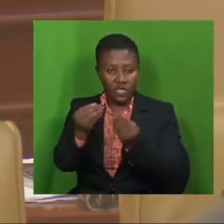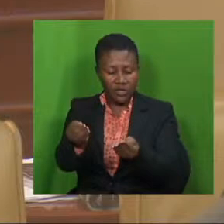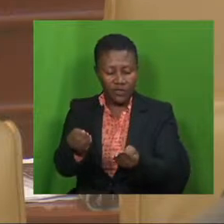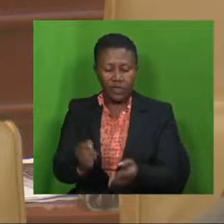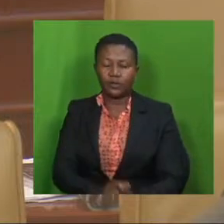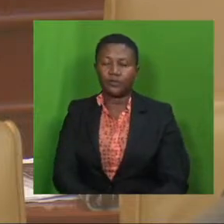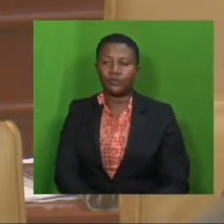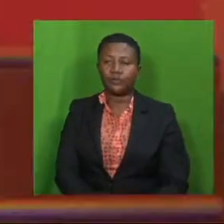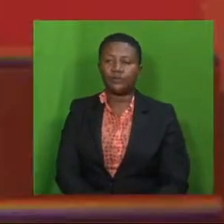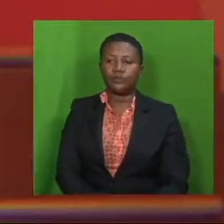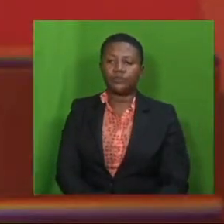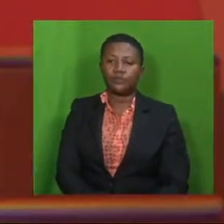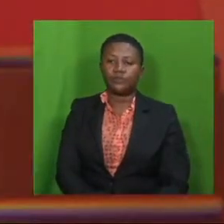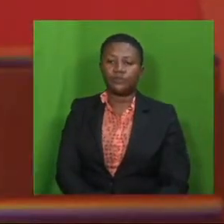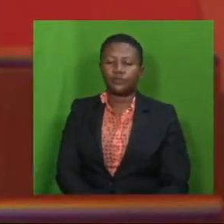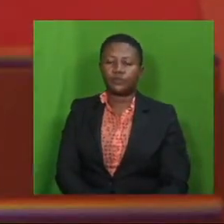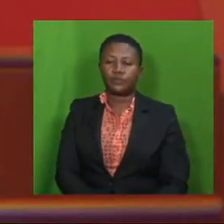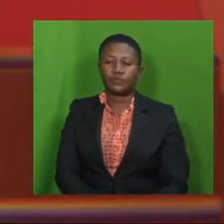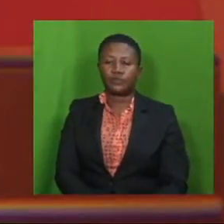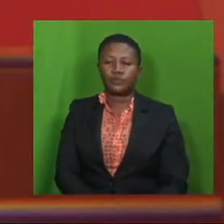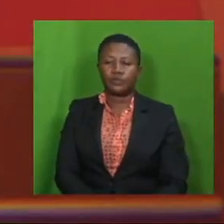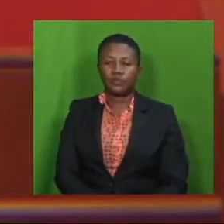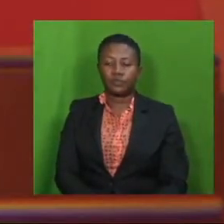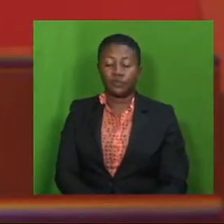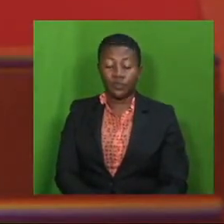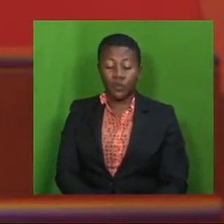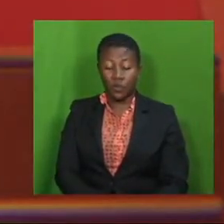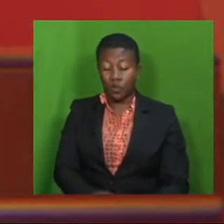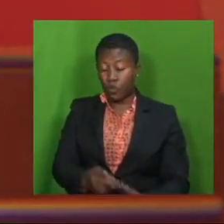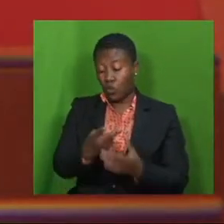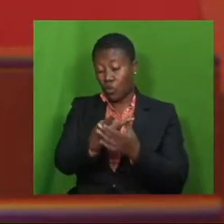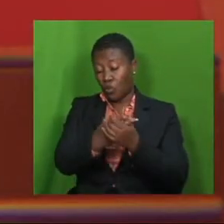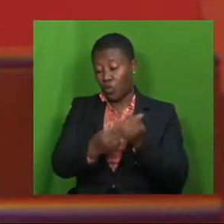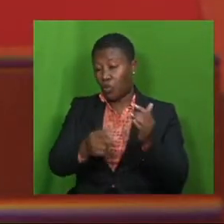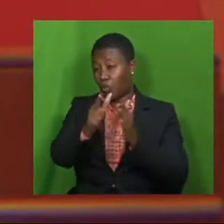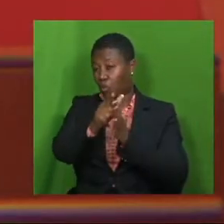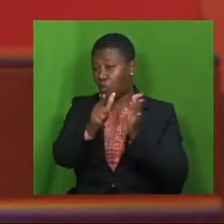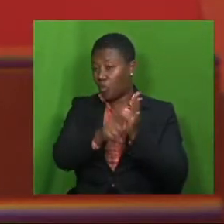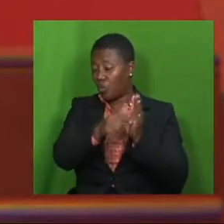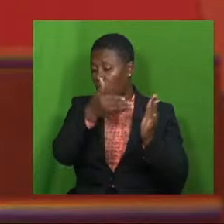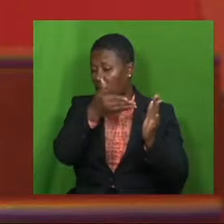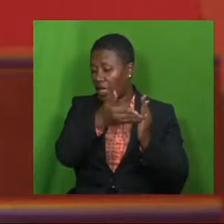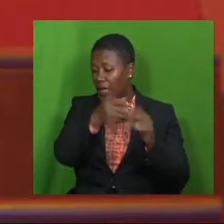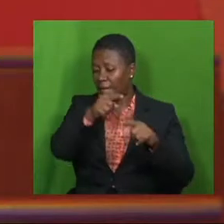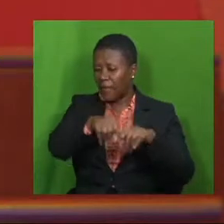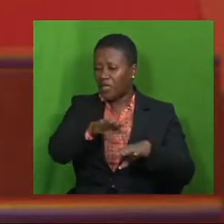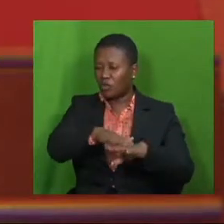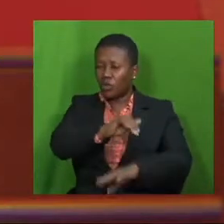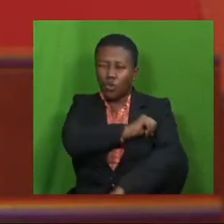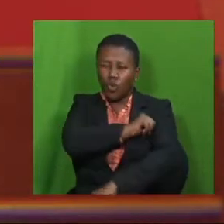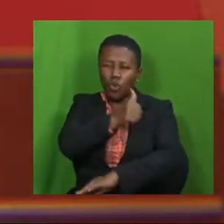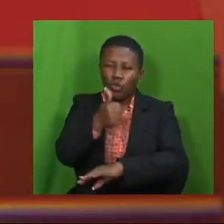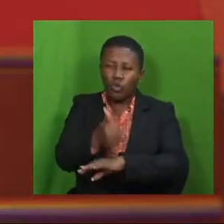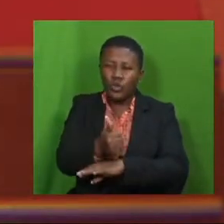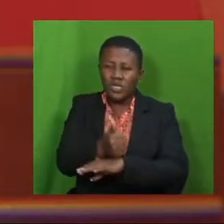Honorable members, the above quoted rules draw their authority